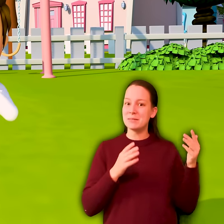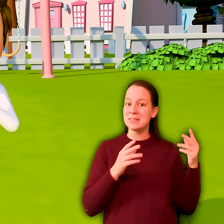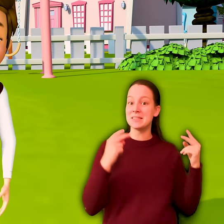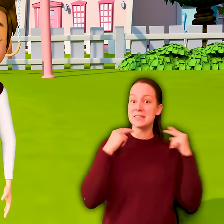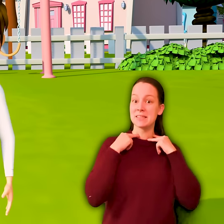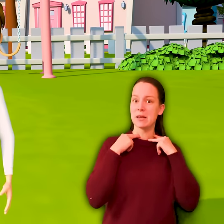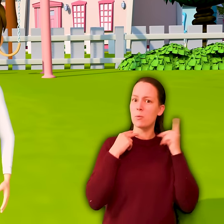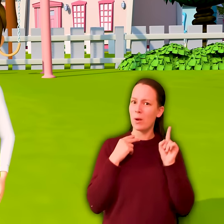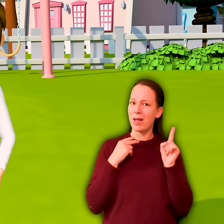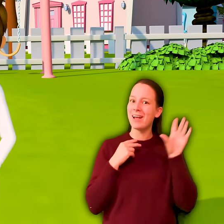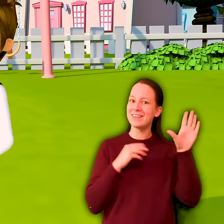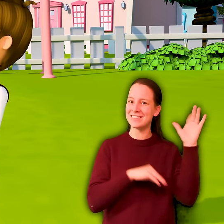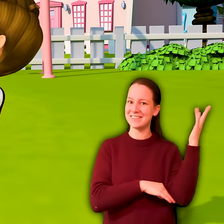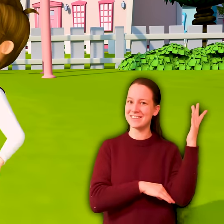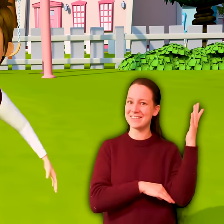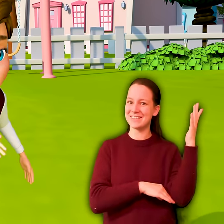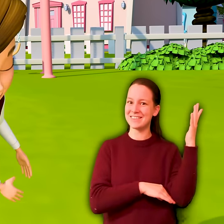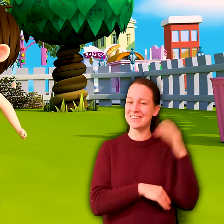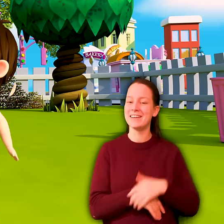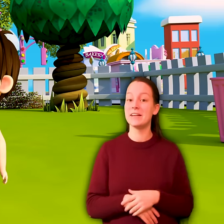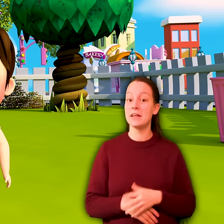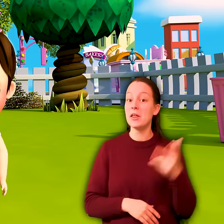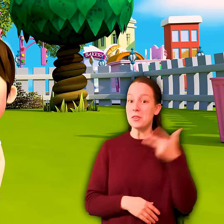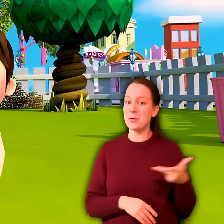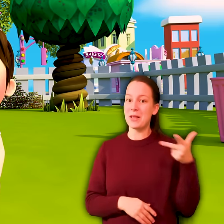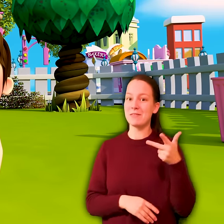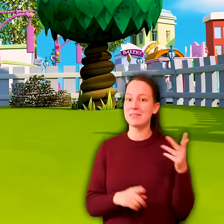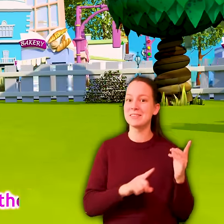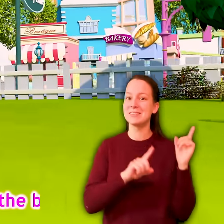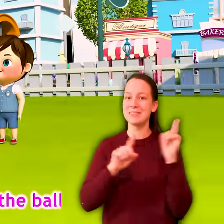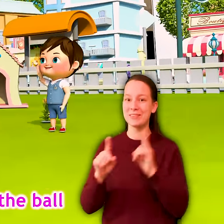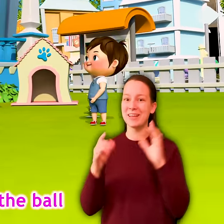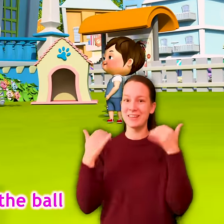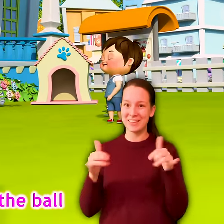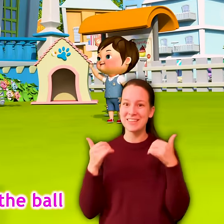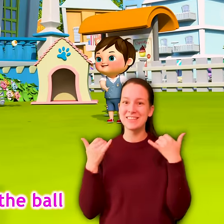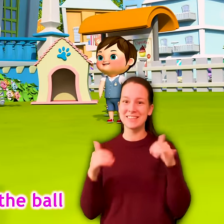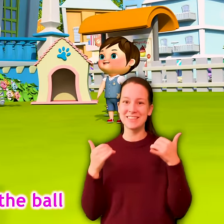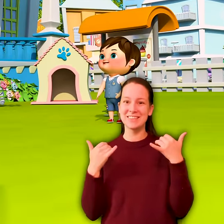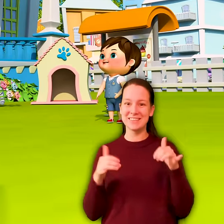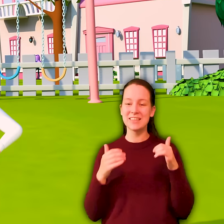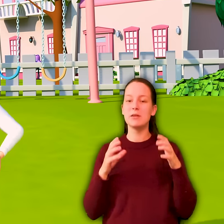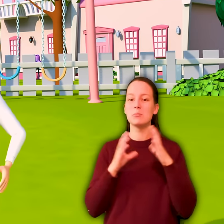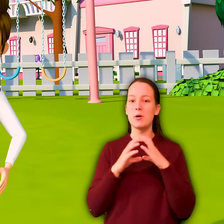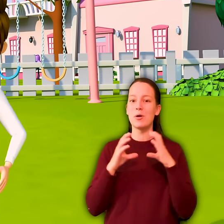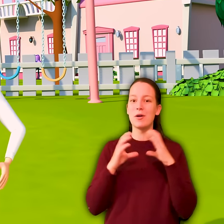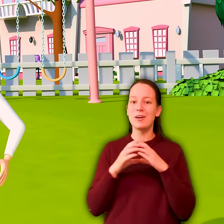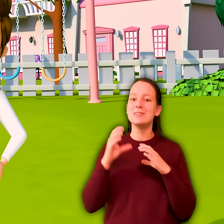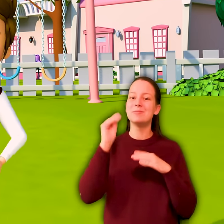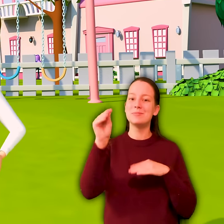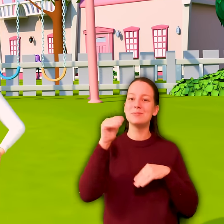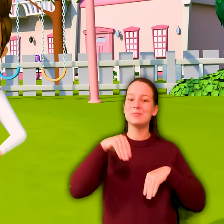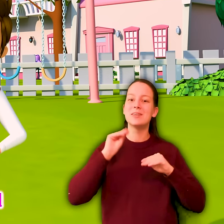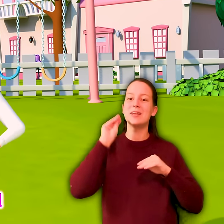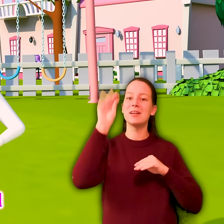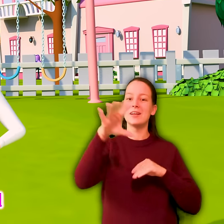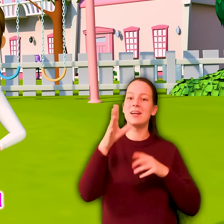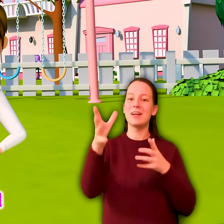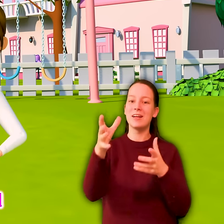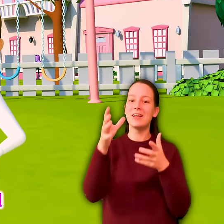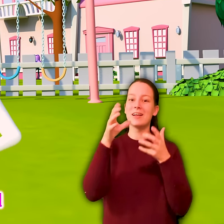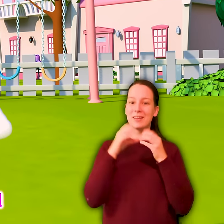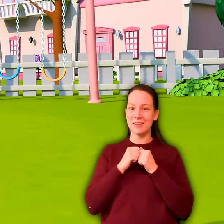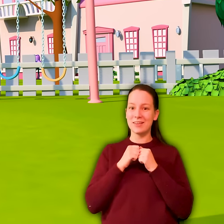in his tree we all then played together with a ball with the ball